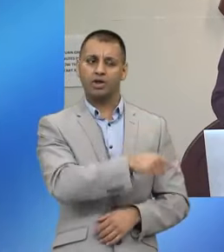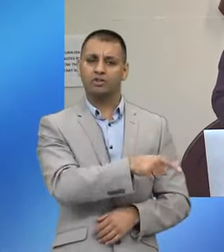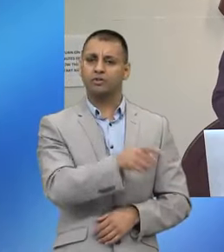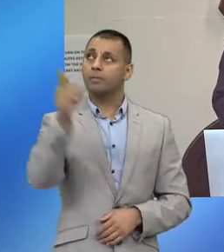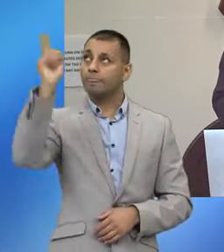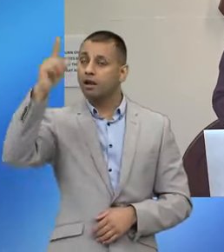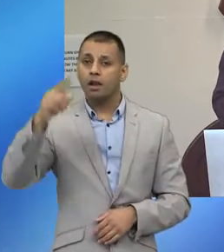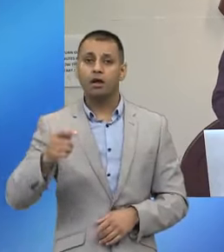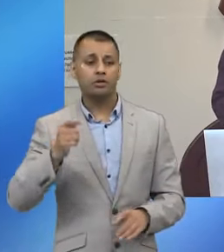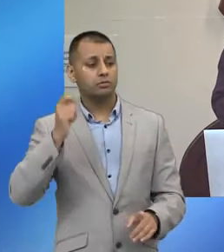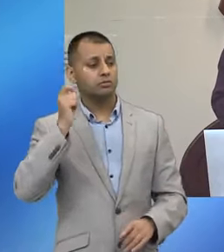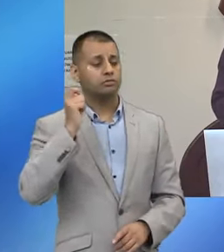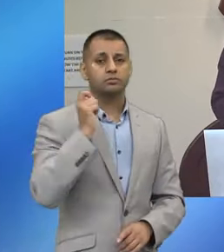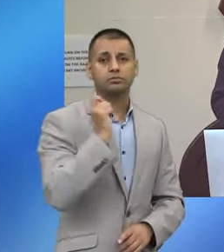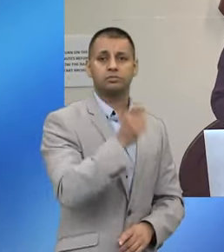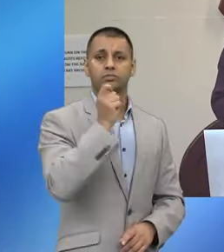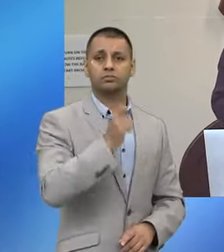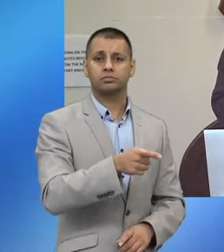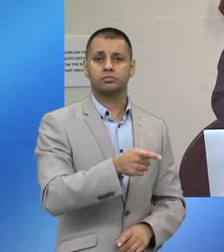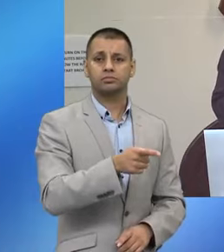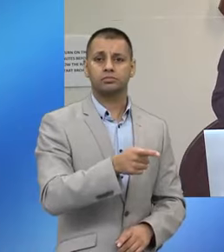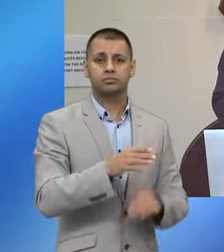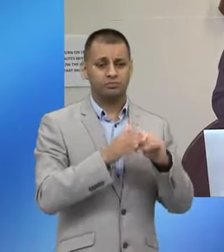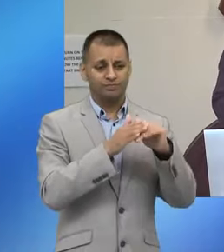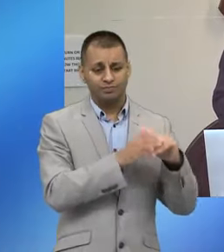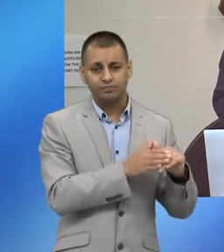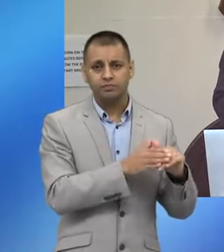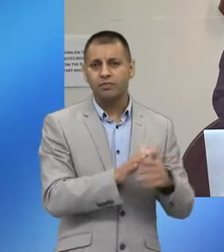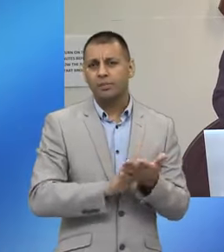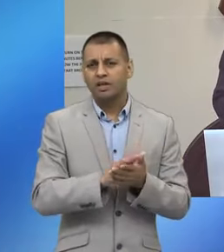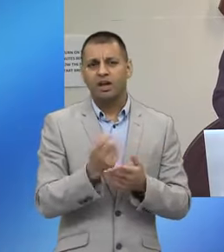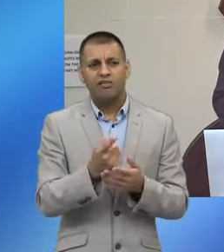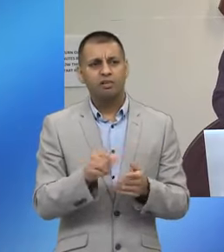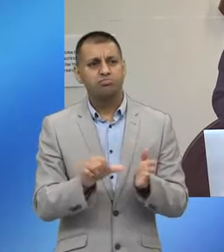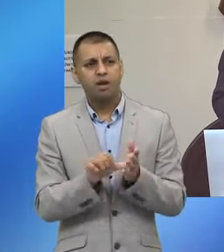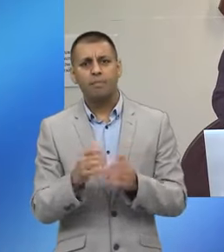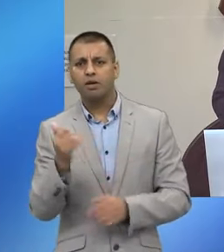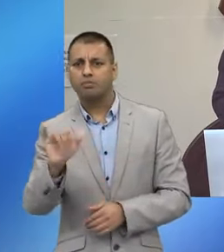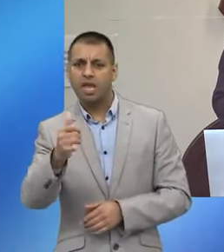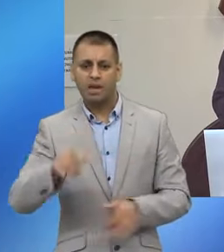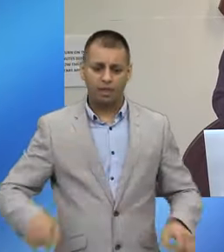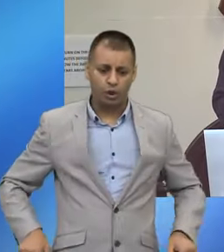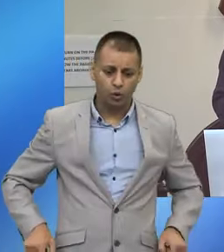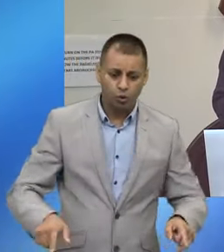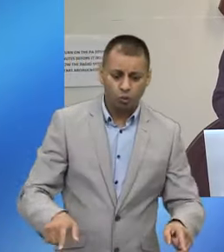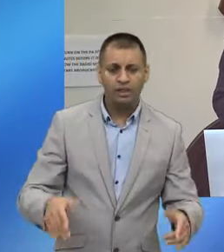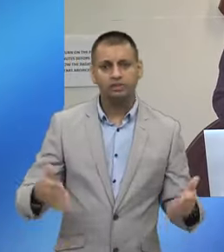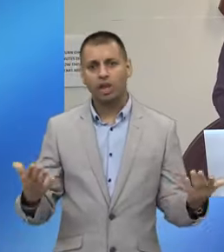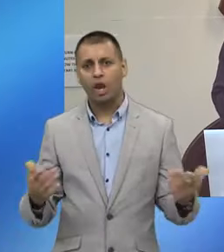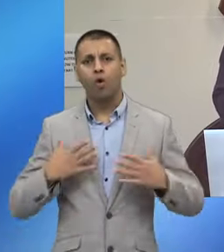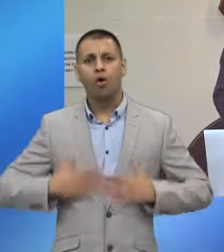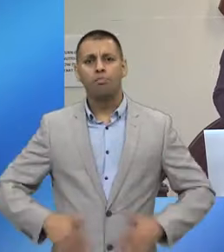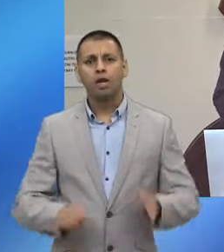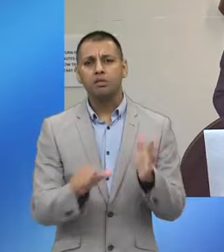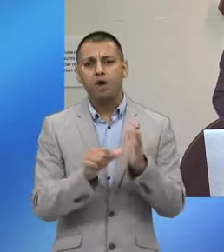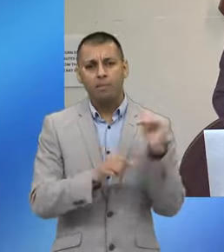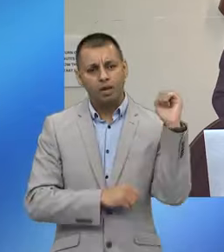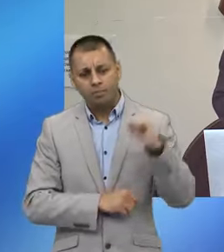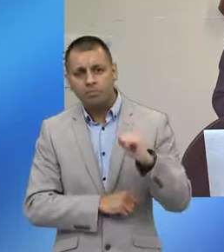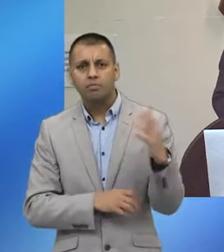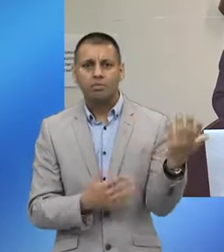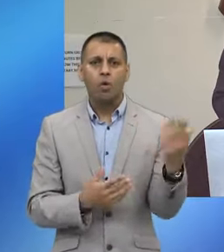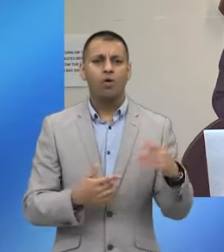that Allah Azza wa Jal has decreed that that individual is confined to a wheelchair. A person is contorted in his